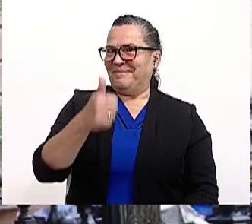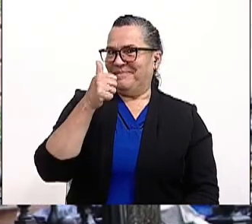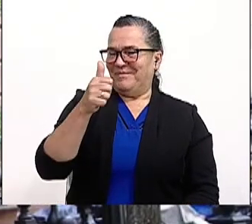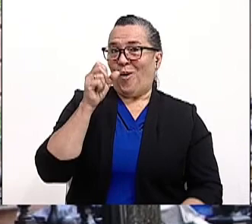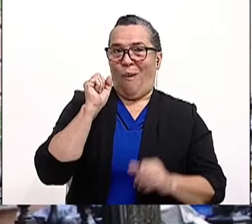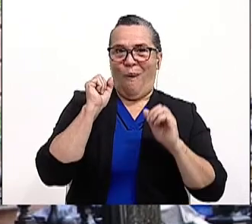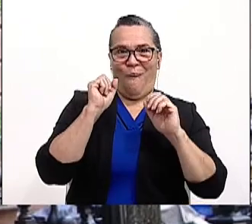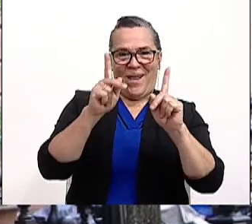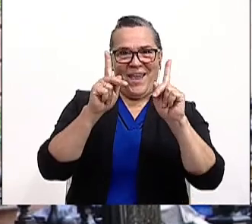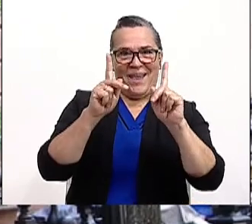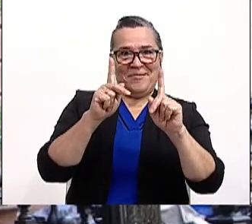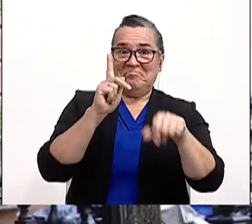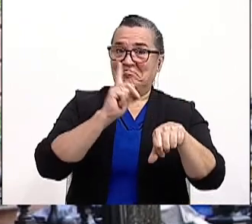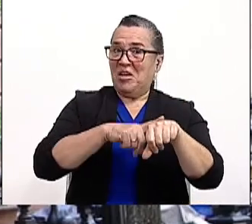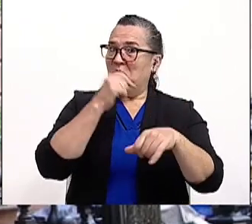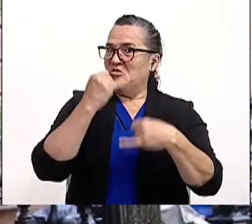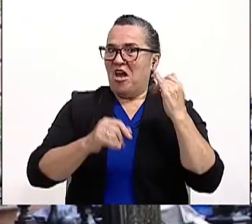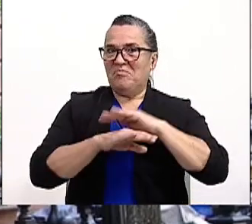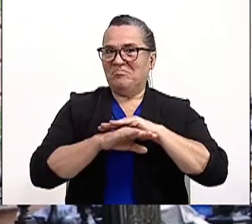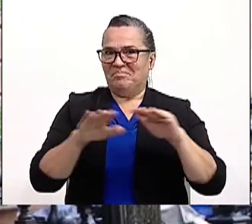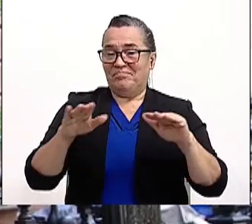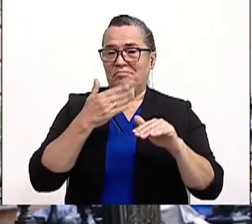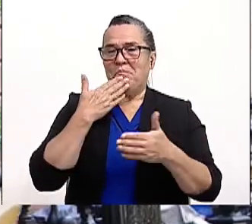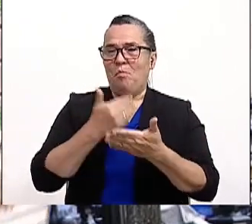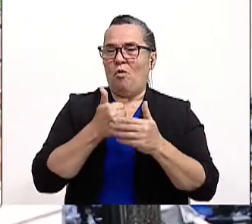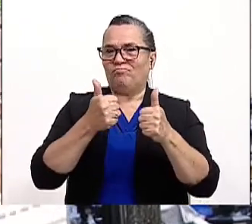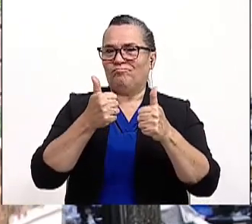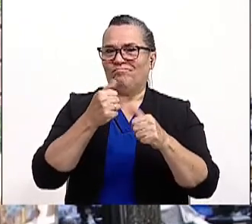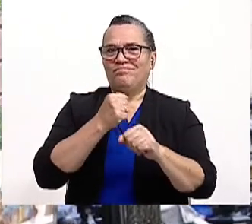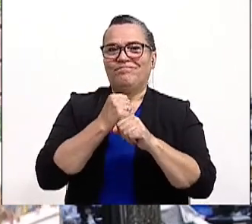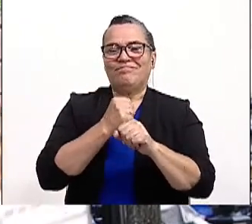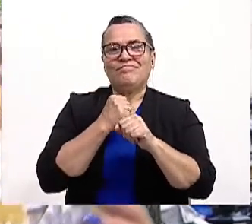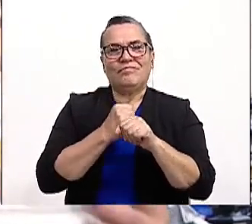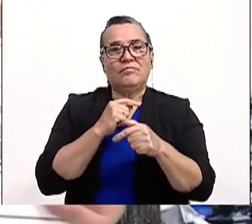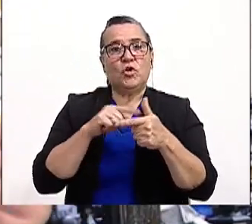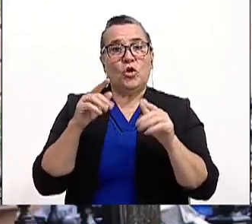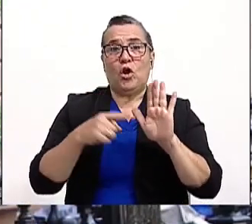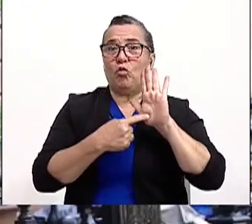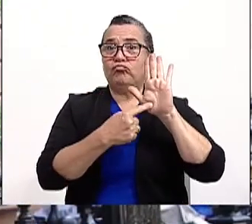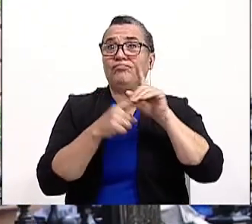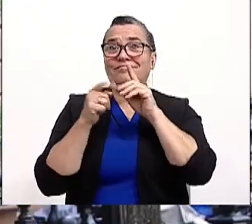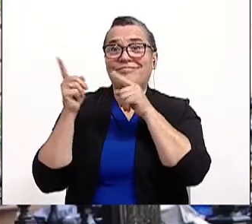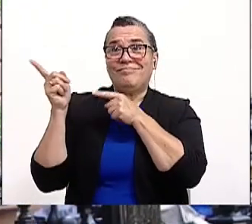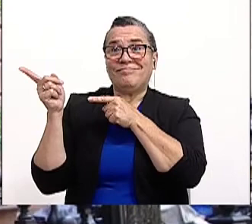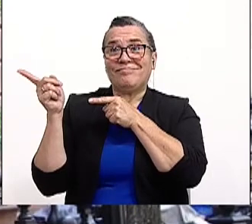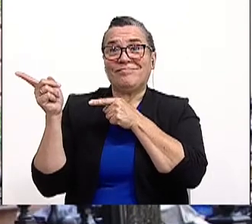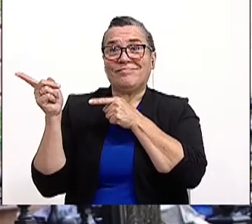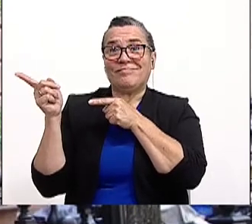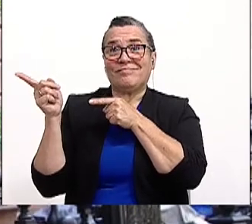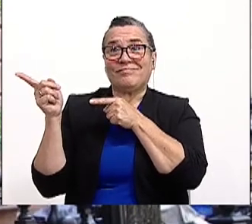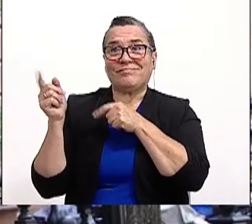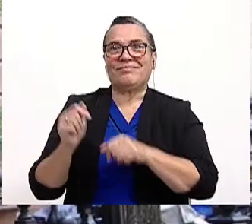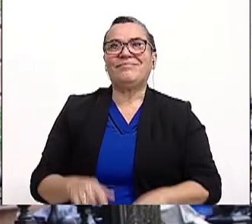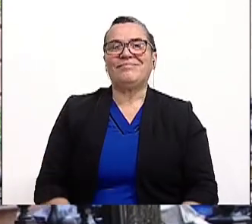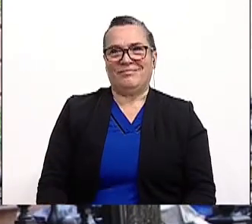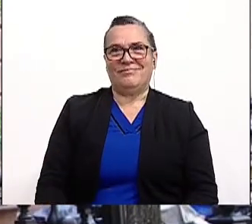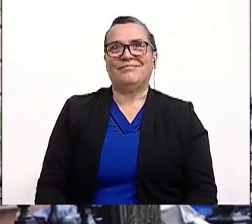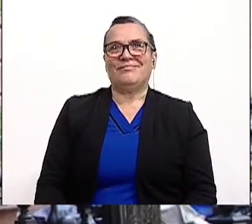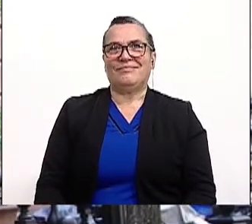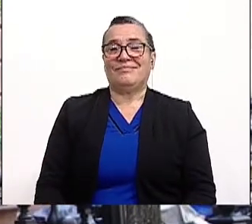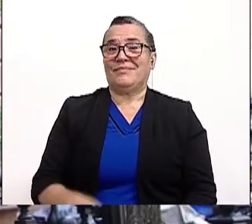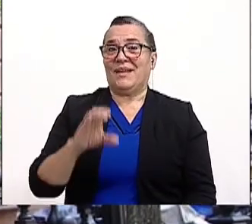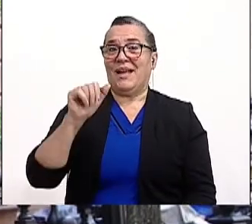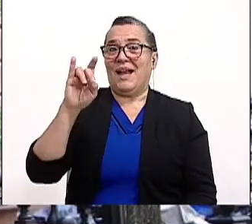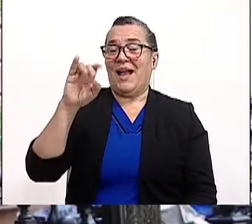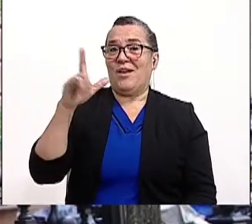Okay, time is over, right? Good job, guys. I want to show you the map that Carol, one of